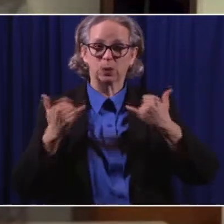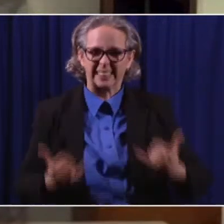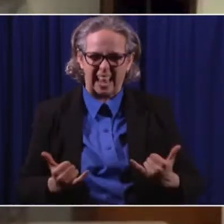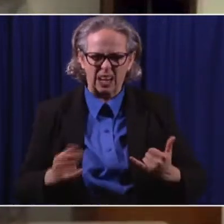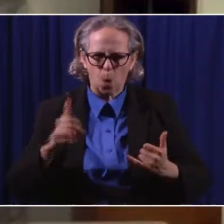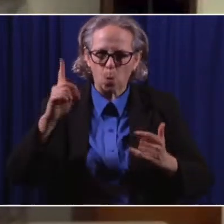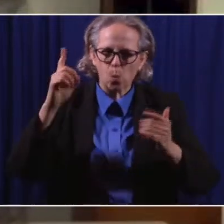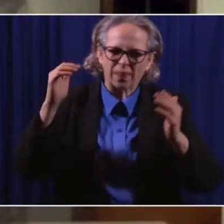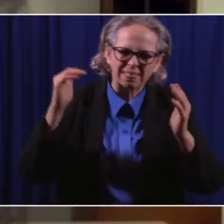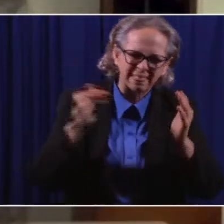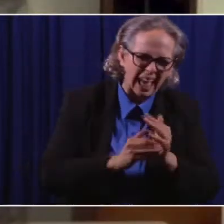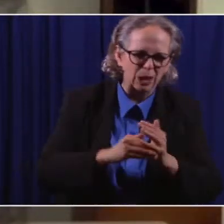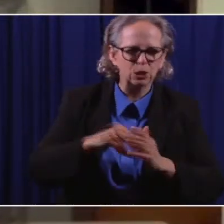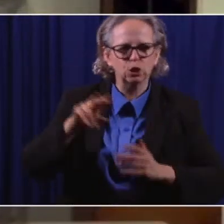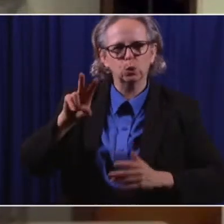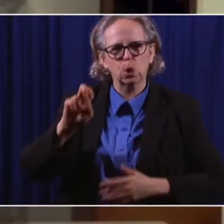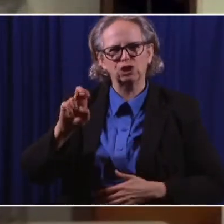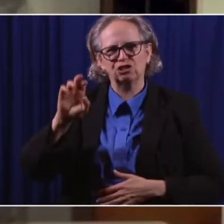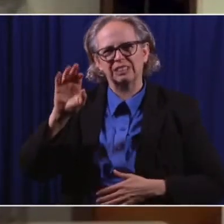1,293.